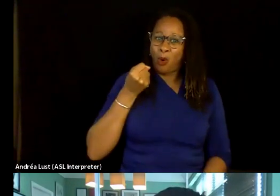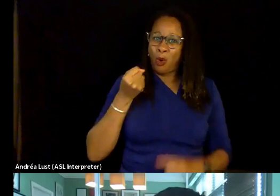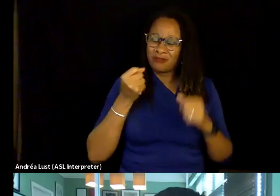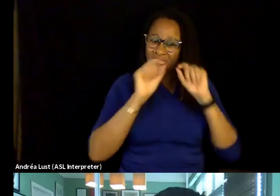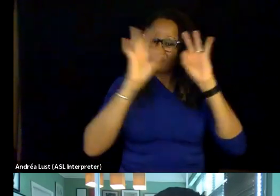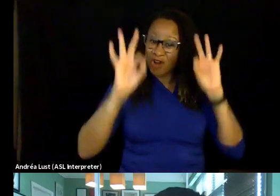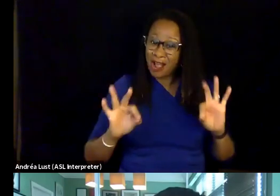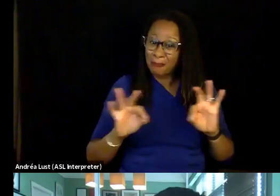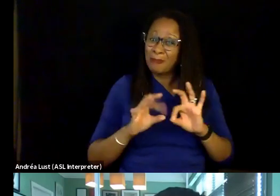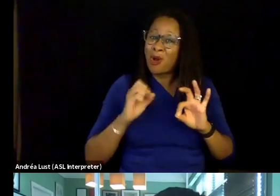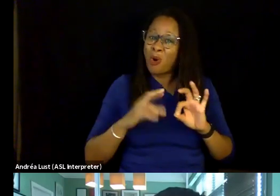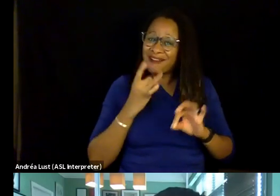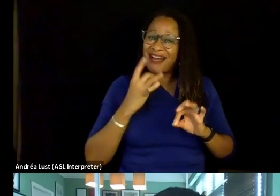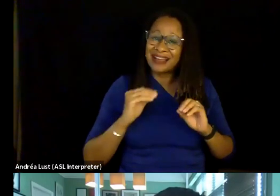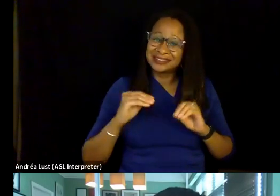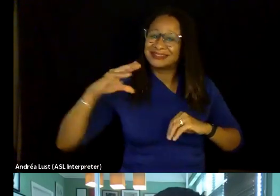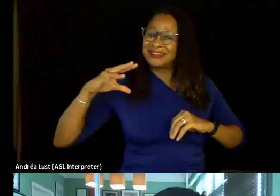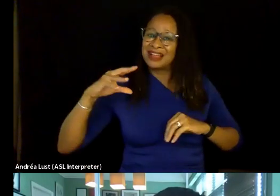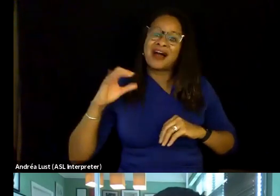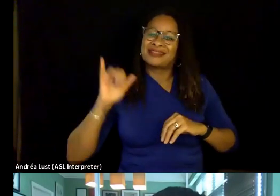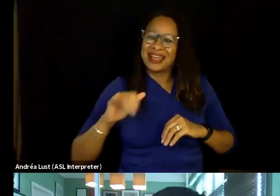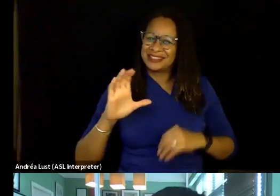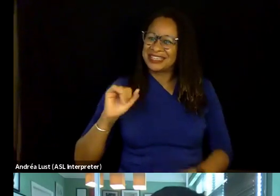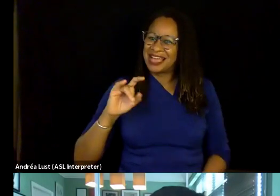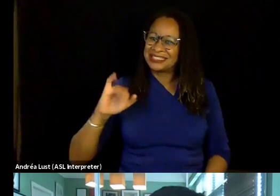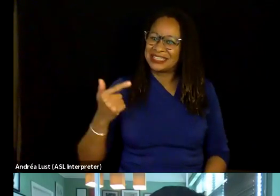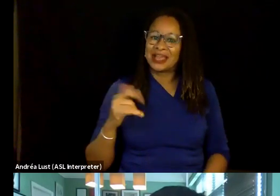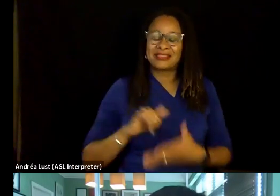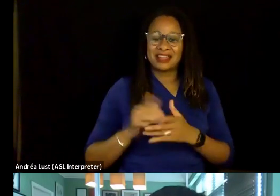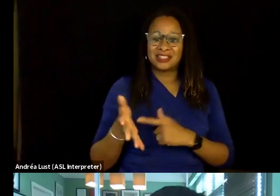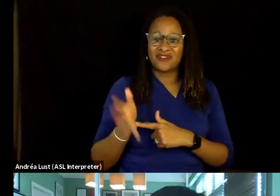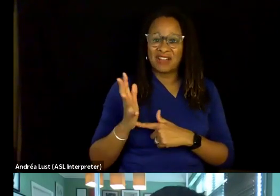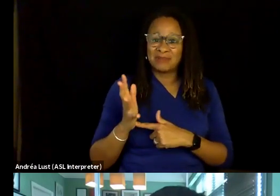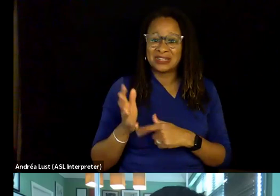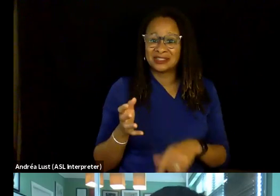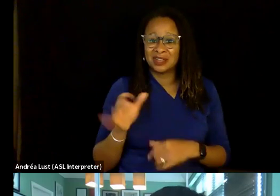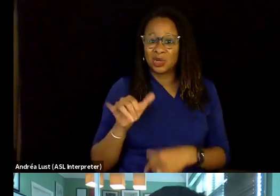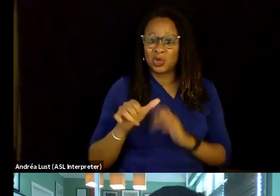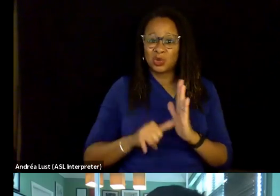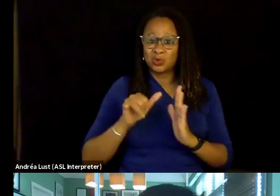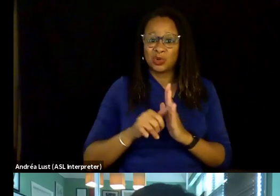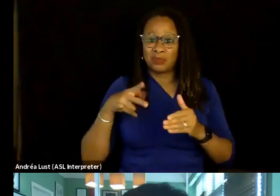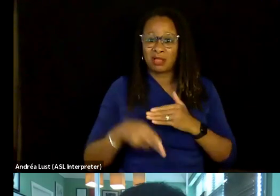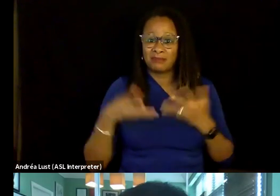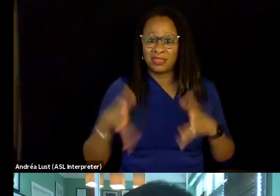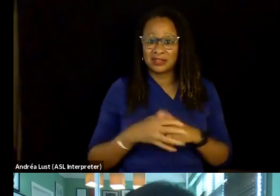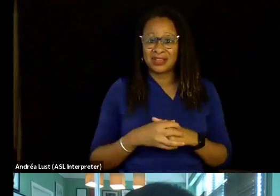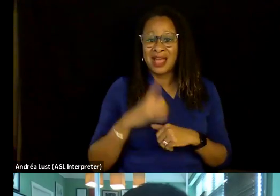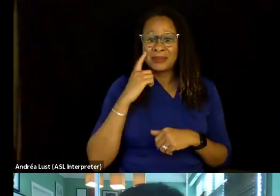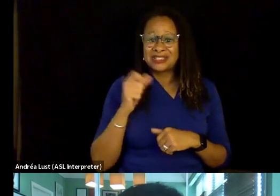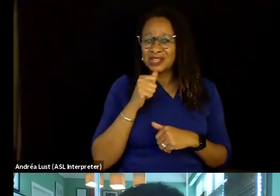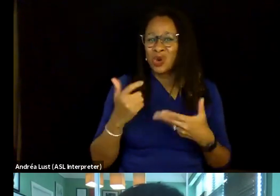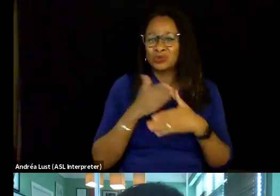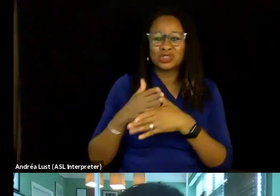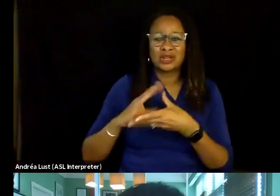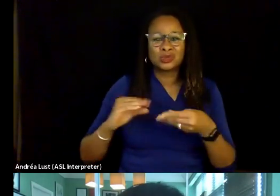the light, it's casting, right? Then it's a 5-minute YouTube clip, right? Because they don't tell stories well. So